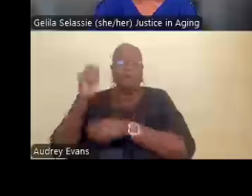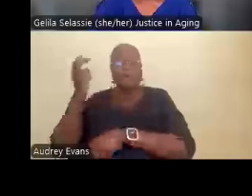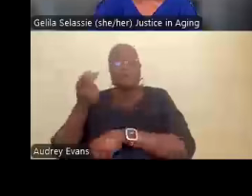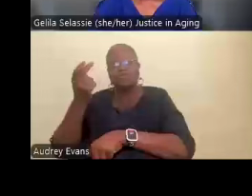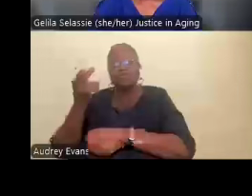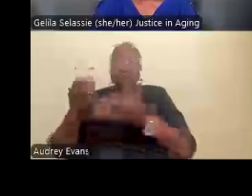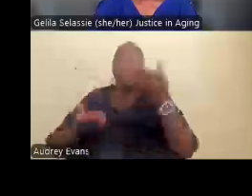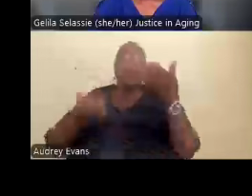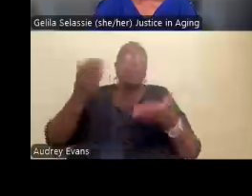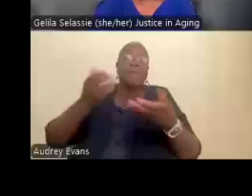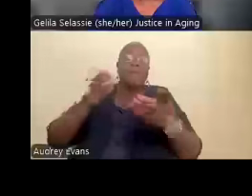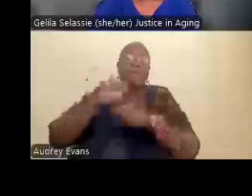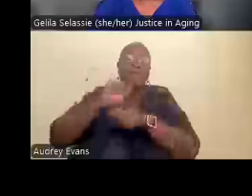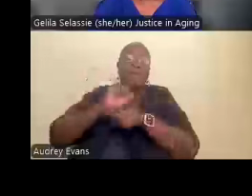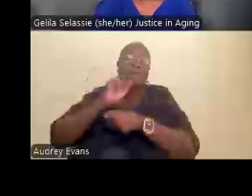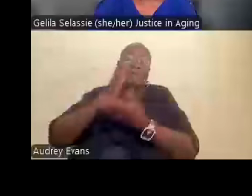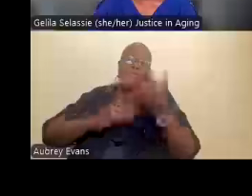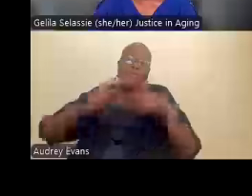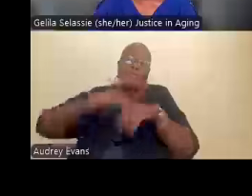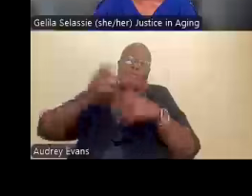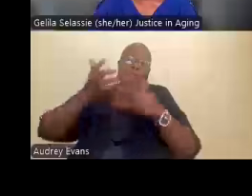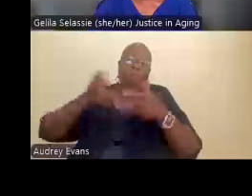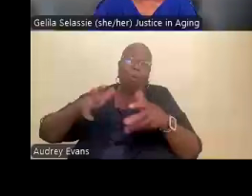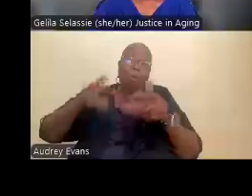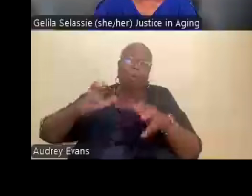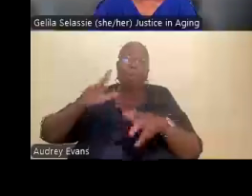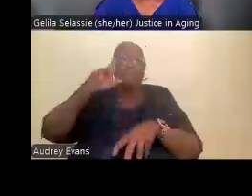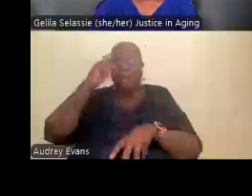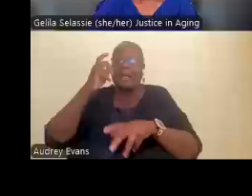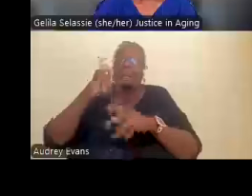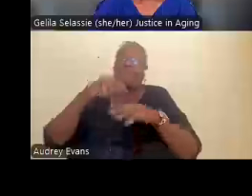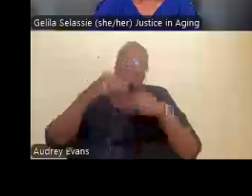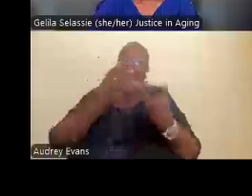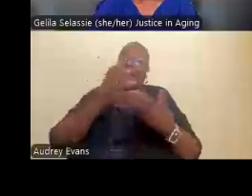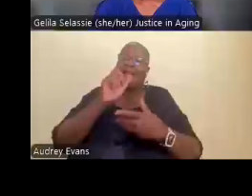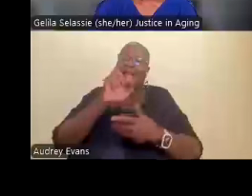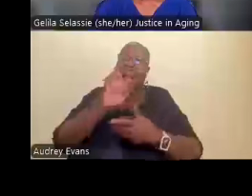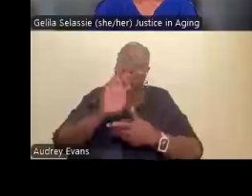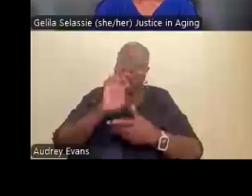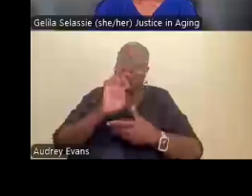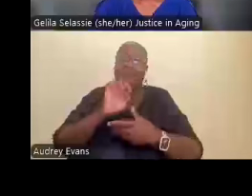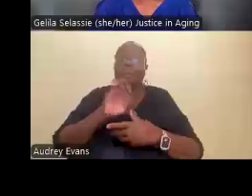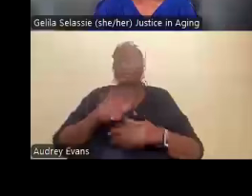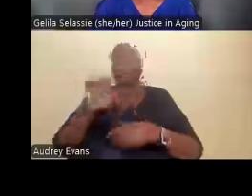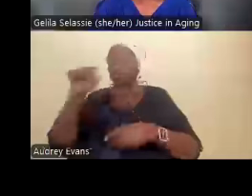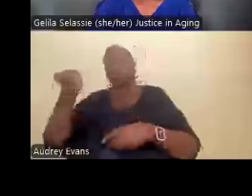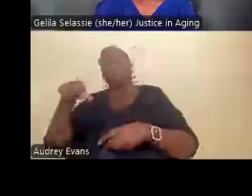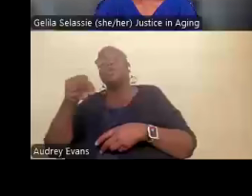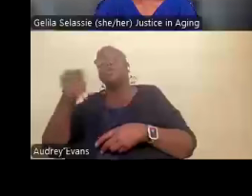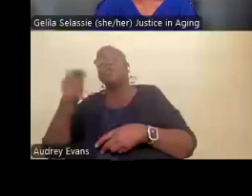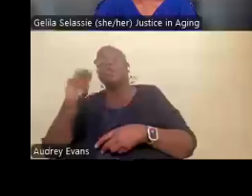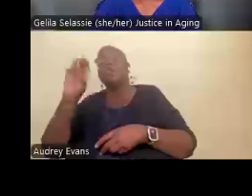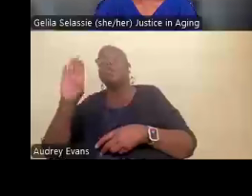maybe they worked, but they could only work part-time due to caregiving. So QMB also